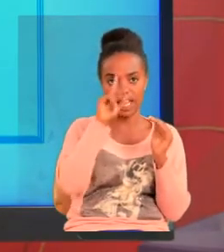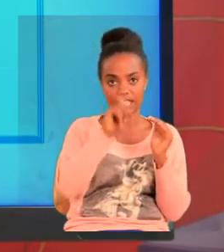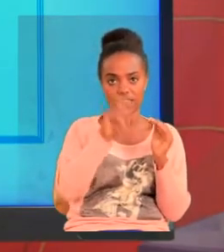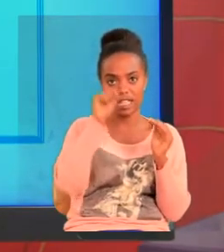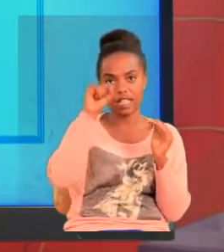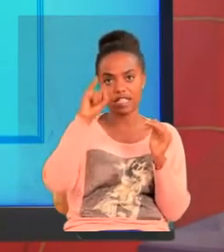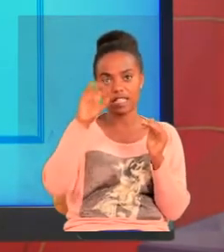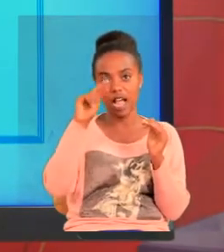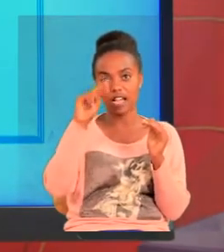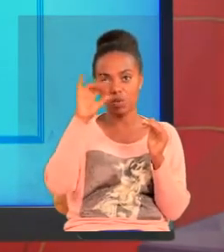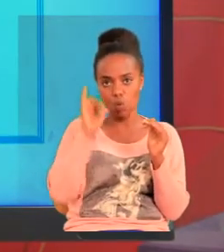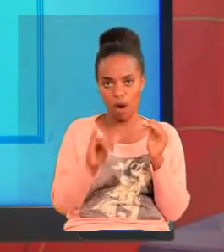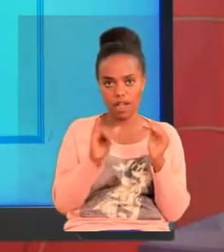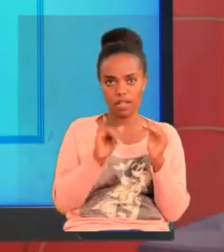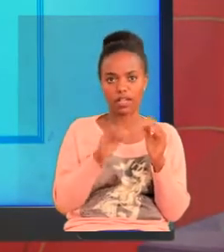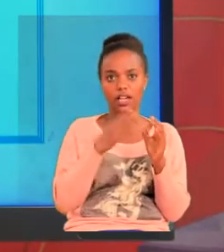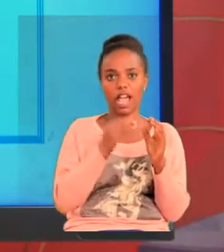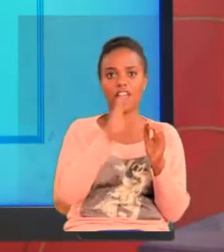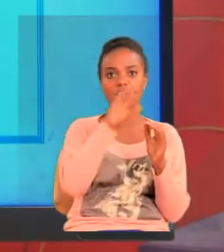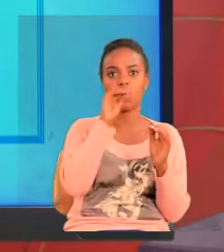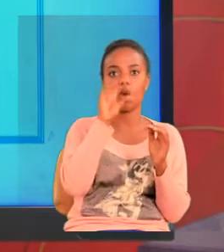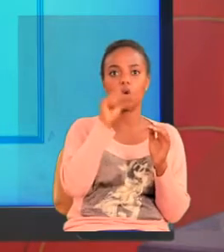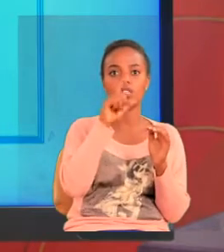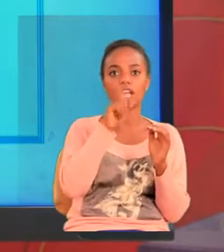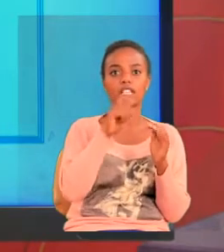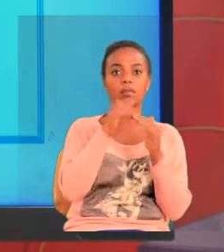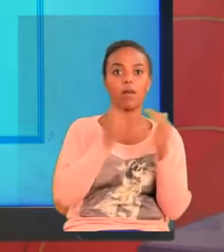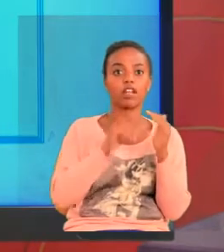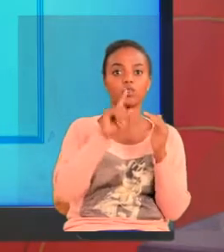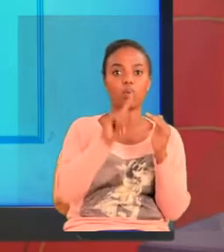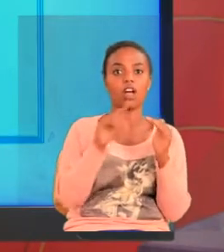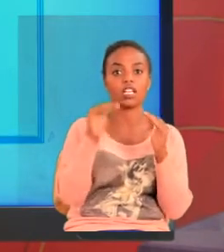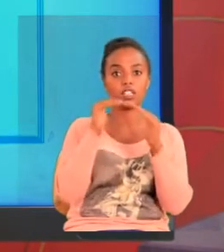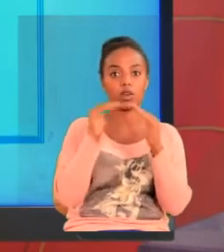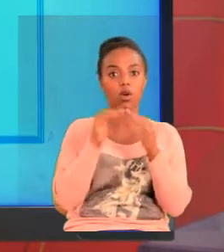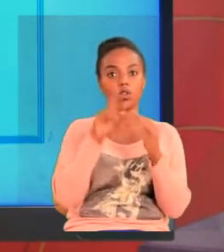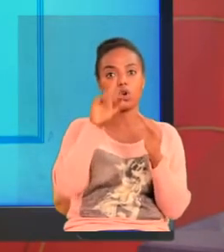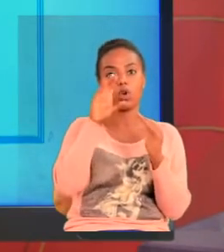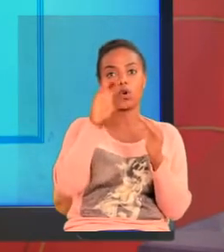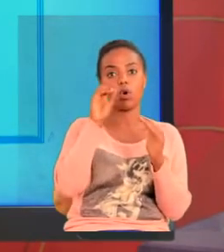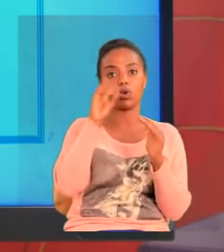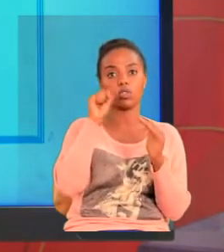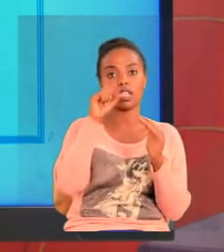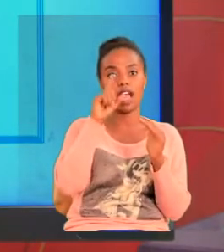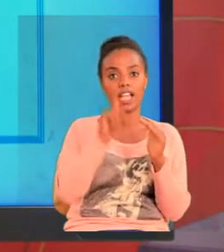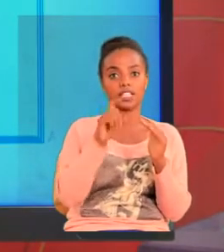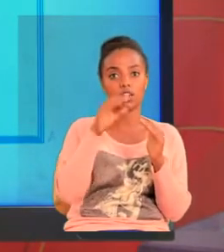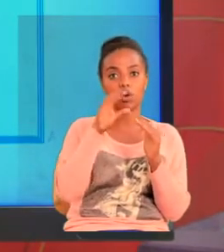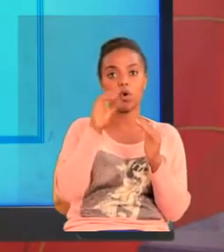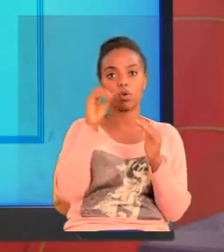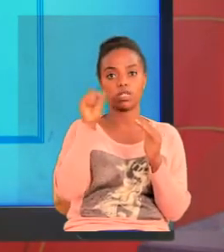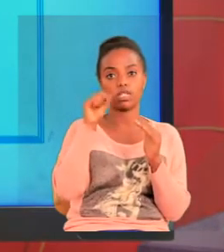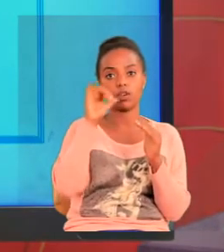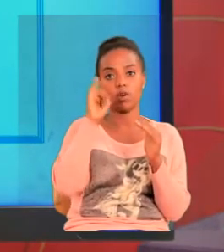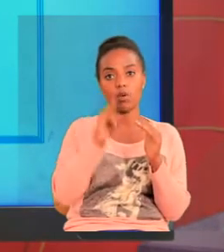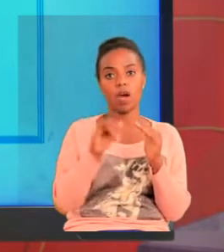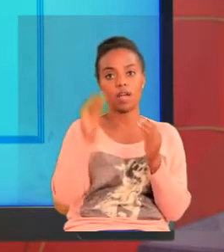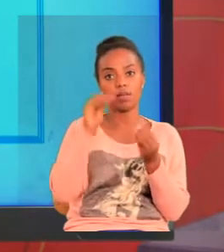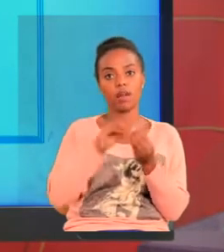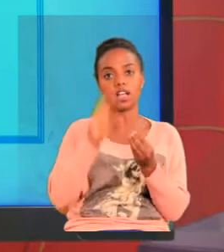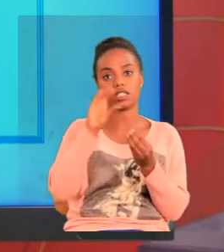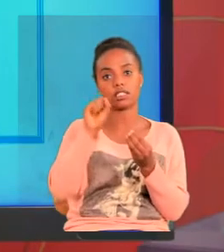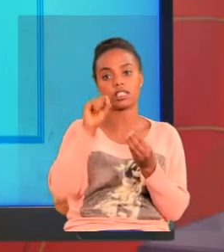y. And cos x minus y is given by cos x cos y plus sin x sin